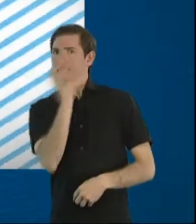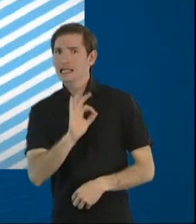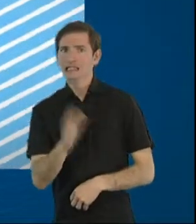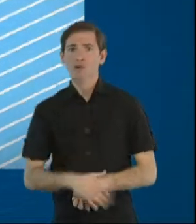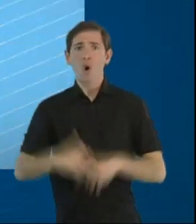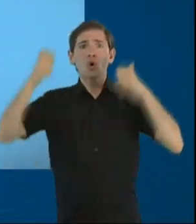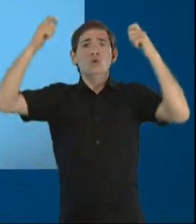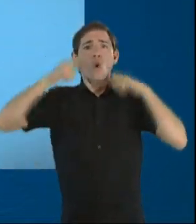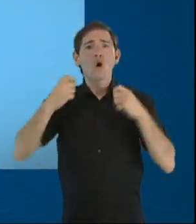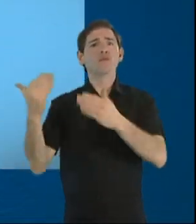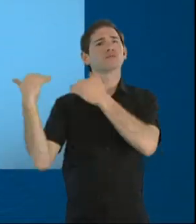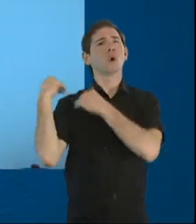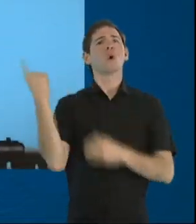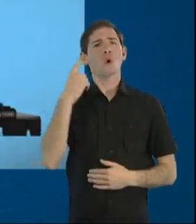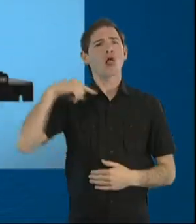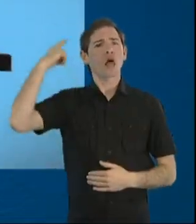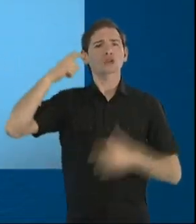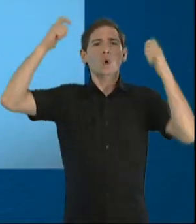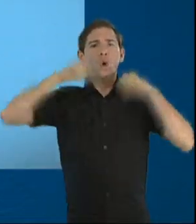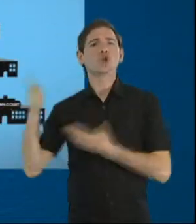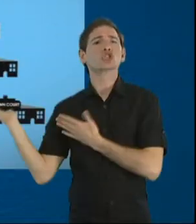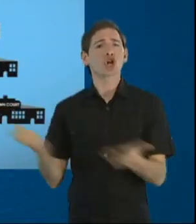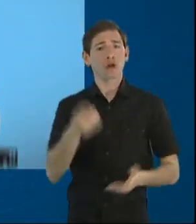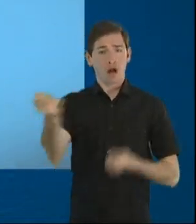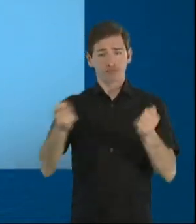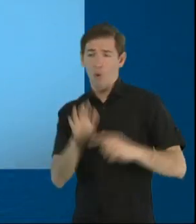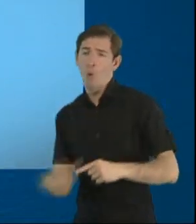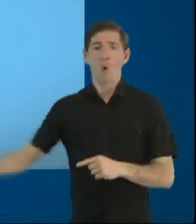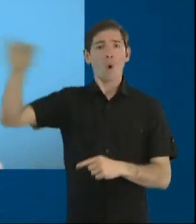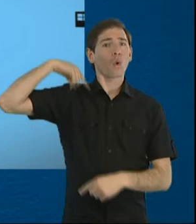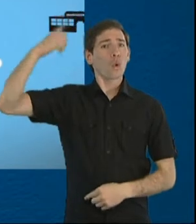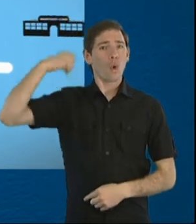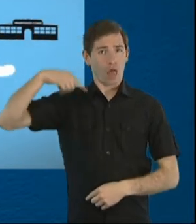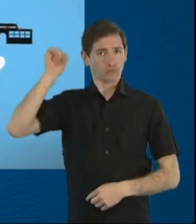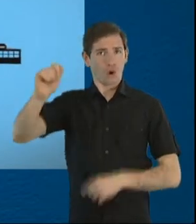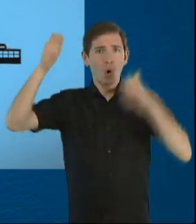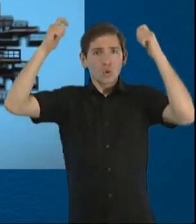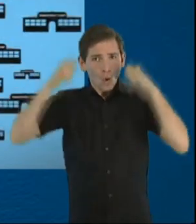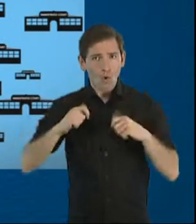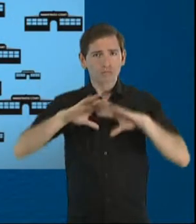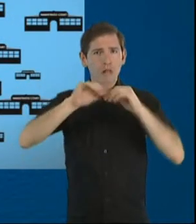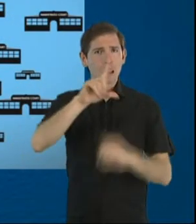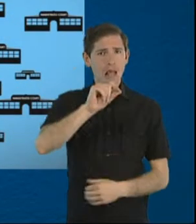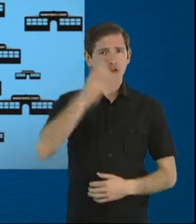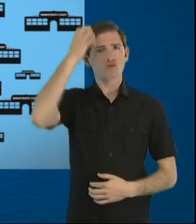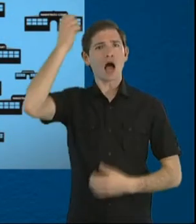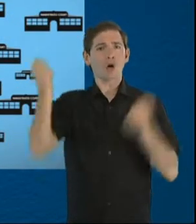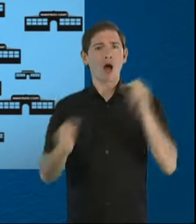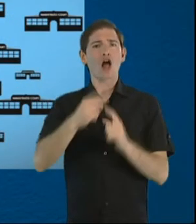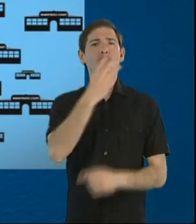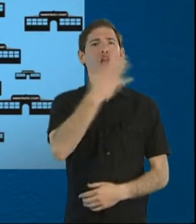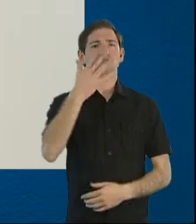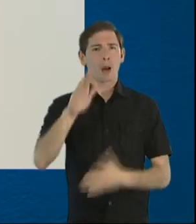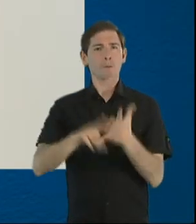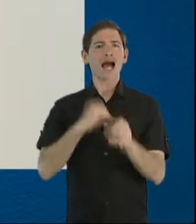the London Court Service. They run all the capital's courts, including 11 Crown Courts and 35 Magistrates' Courts and Youth